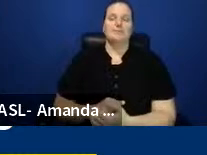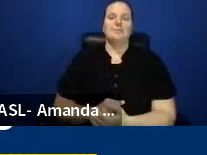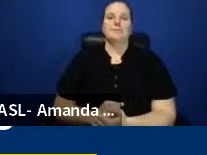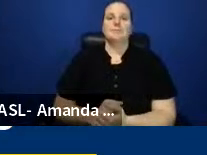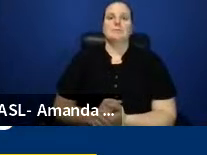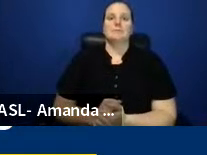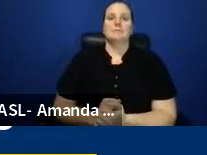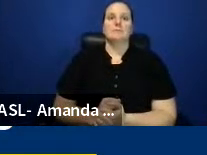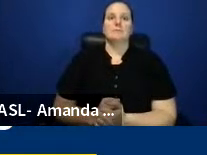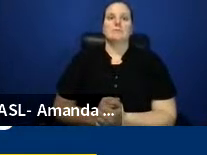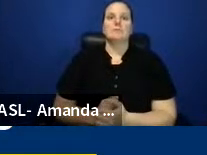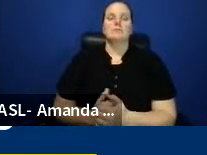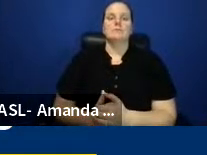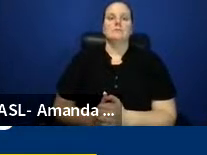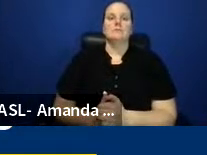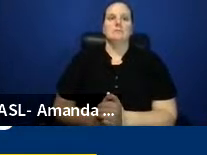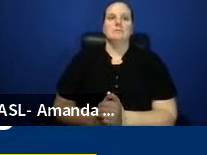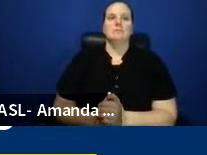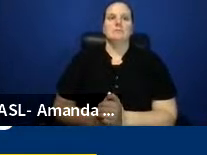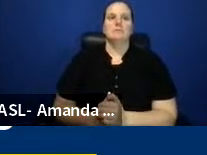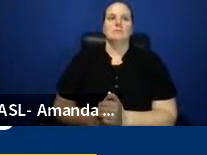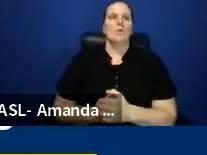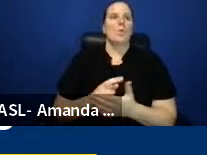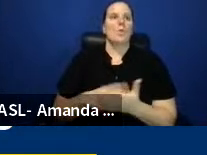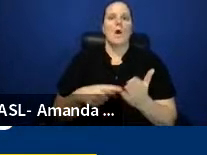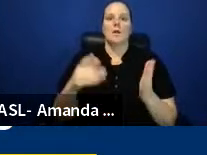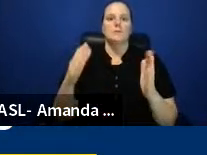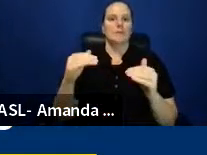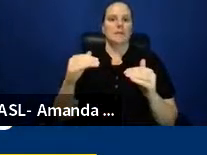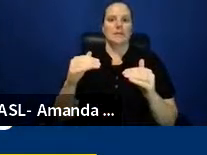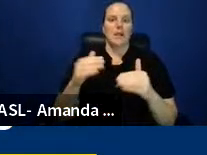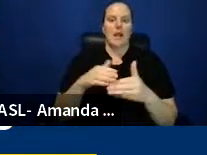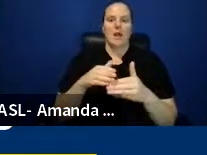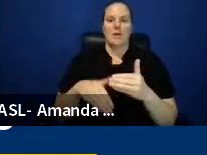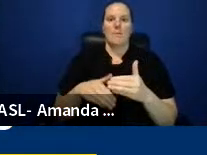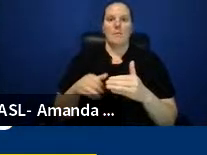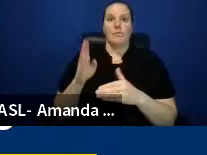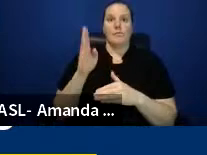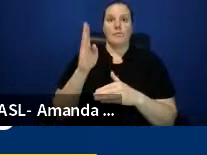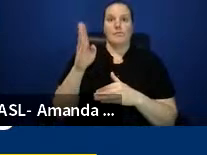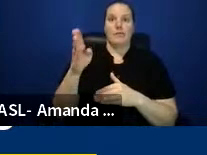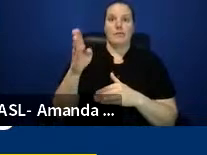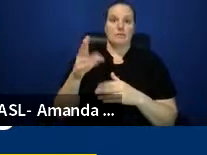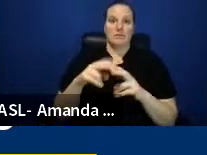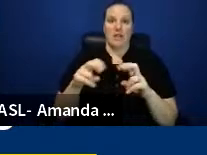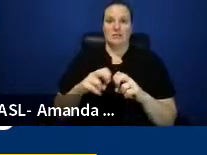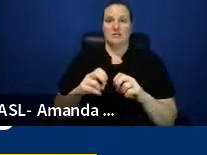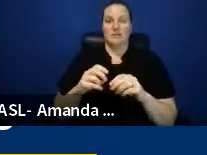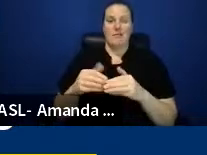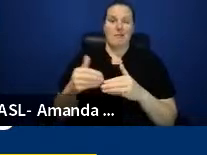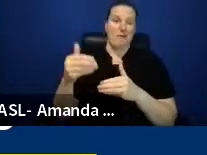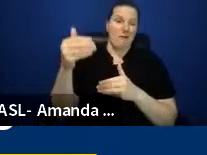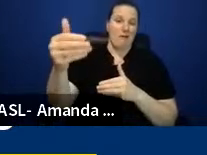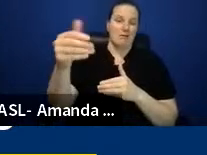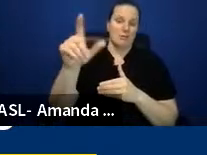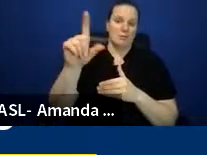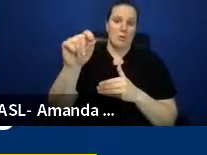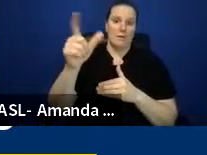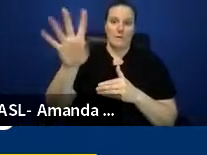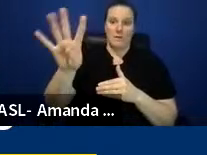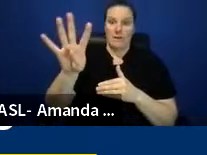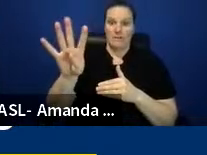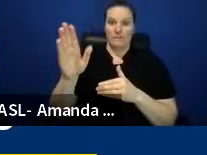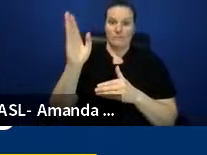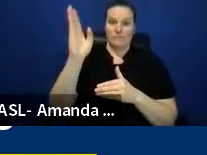Next, I'm going to talk about kind of the expected outcome. So all of our future analysis looks out at a 2045 time period. So it's out into